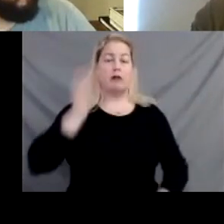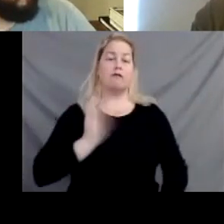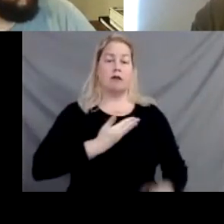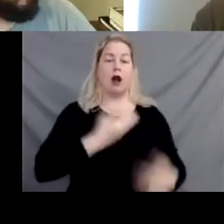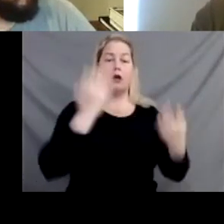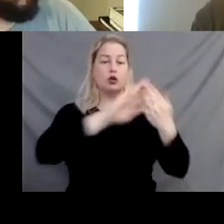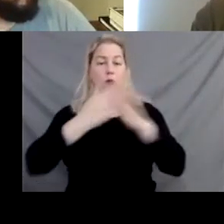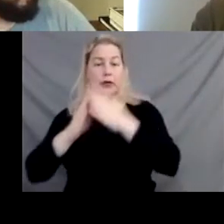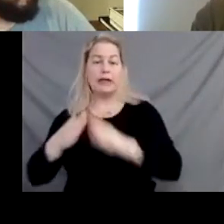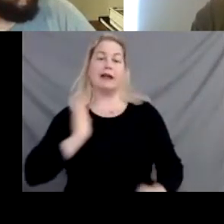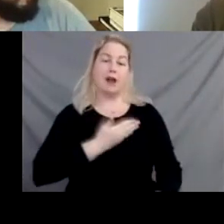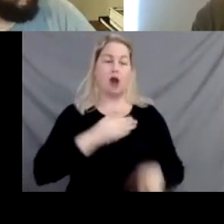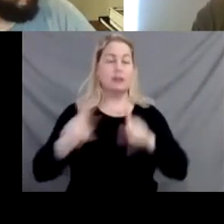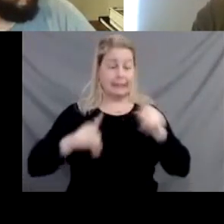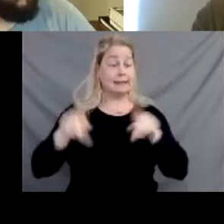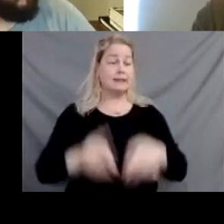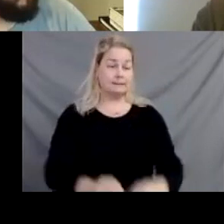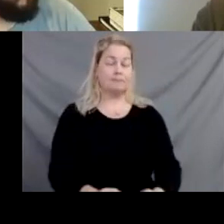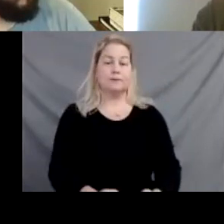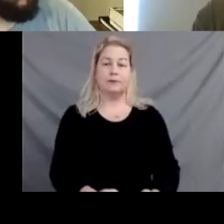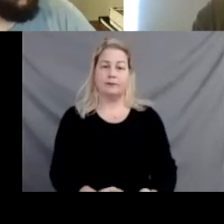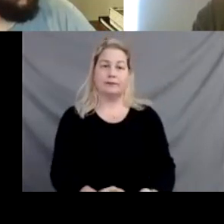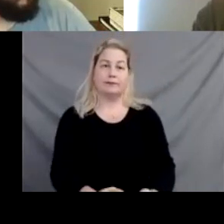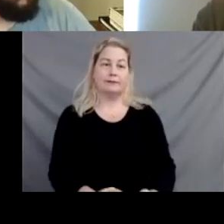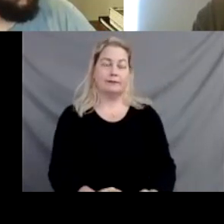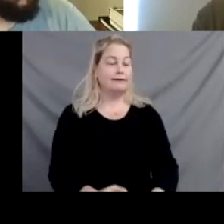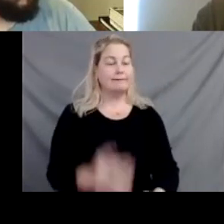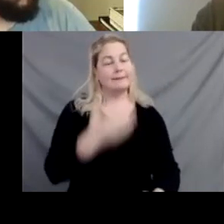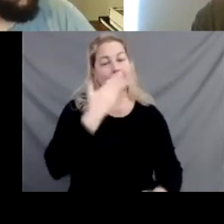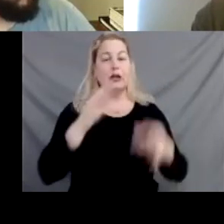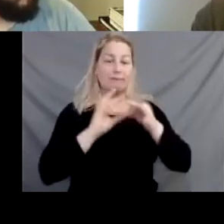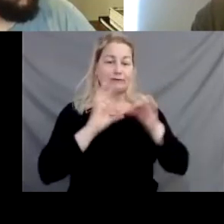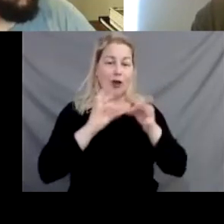Yeah, thank you very much for lifting that up, Sandy. Definitely agree with all of that.